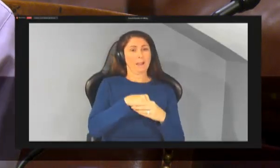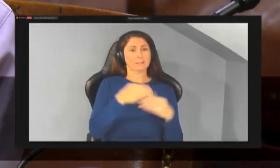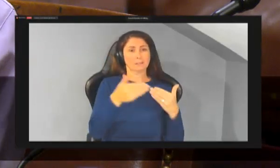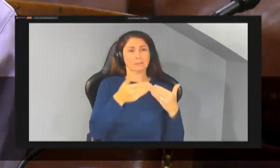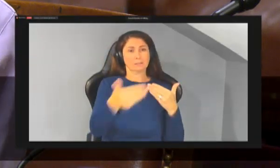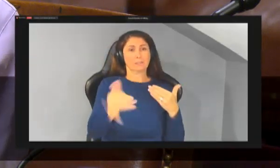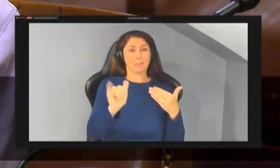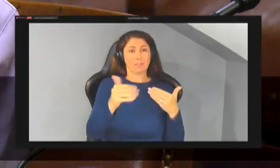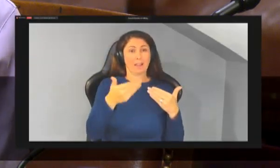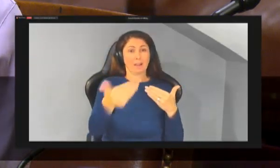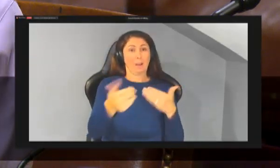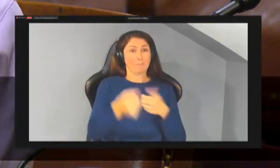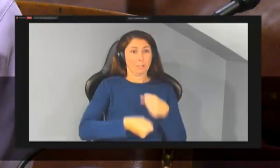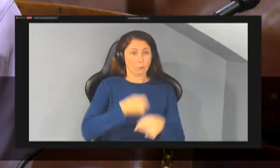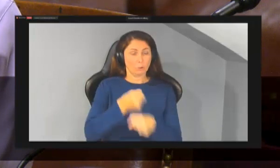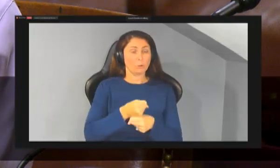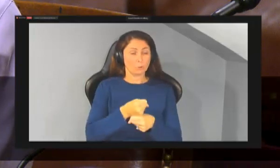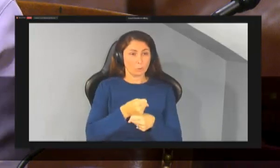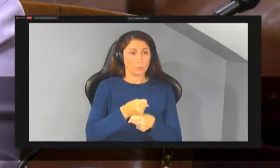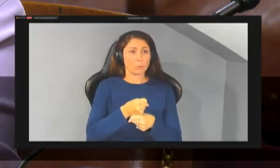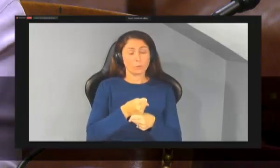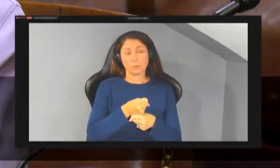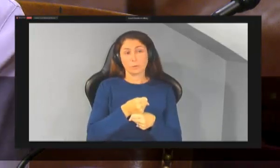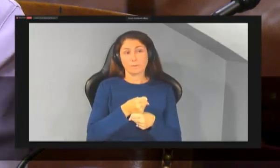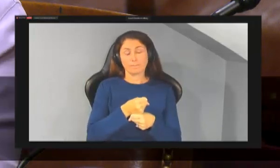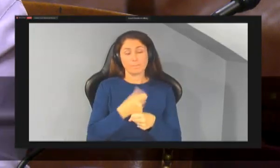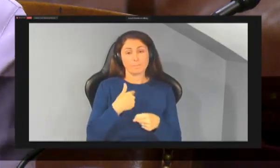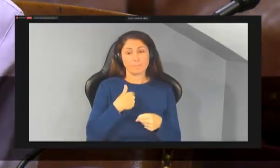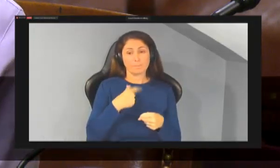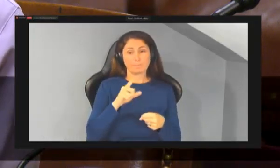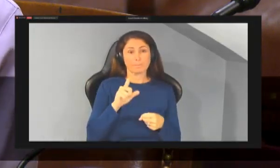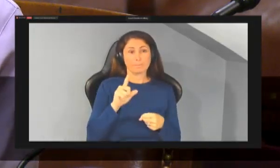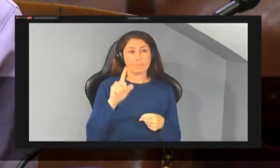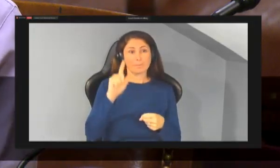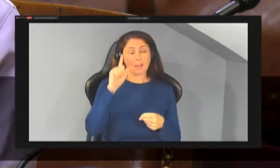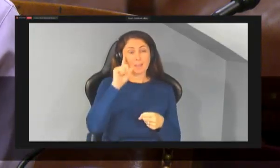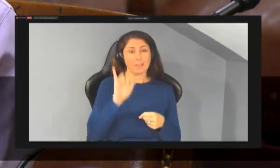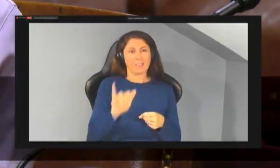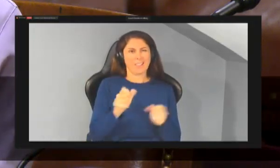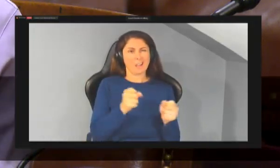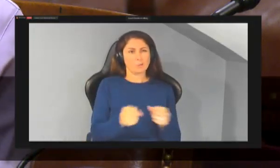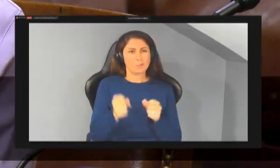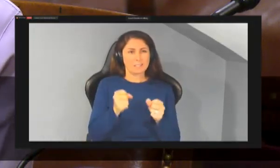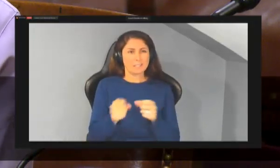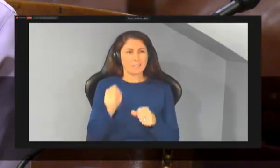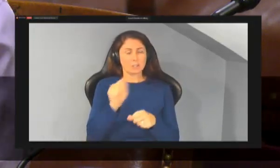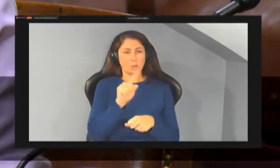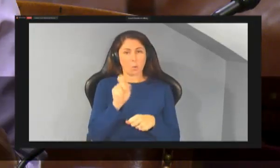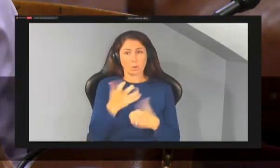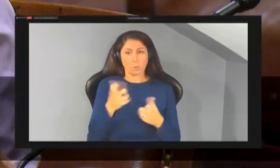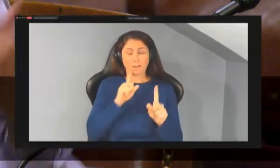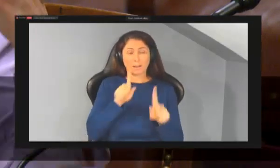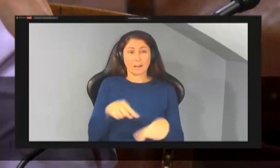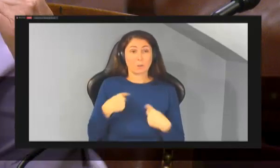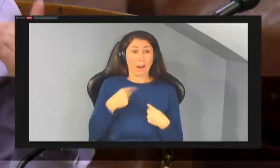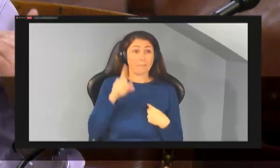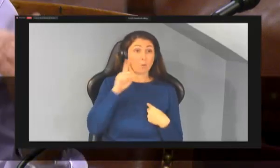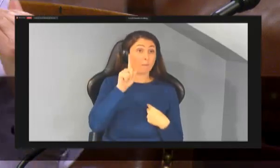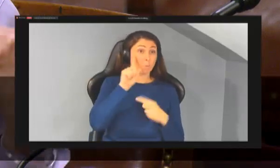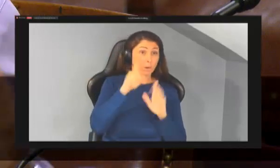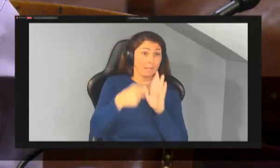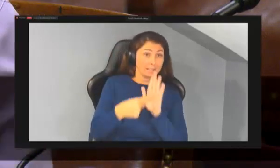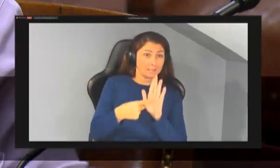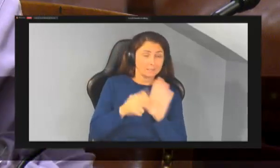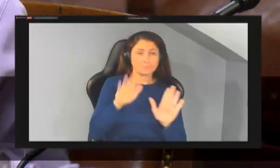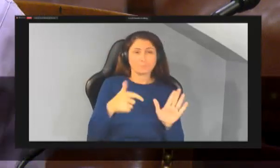year in, I think, the strategic questions that you want to answer. I've heard, for instance, what I understand